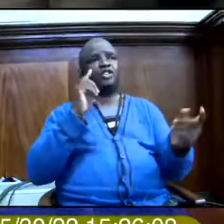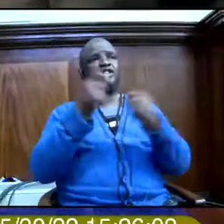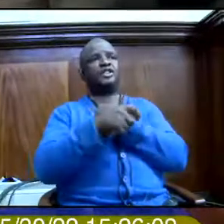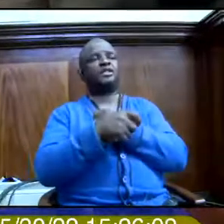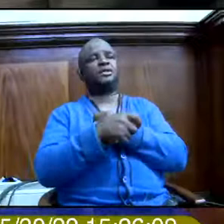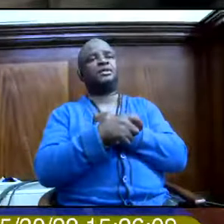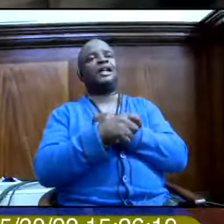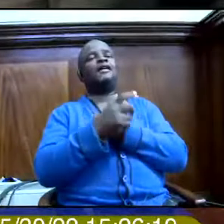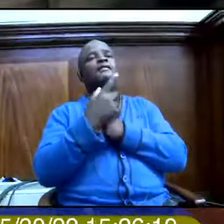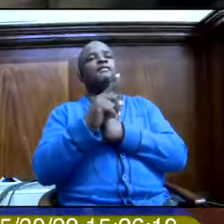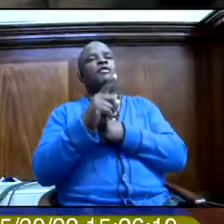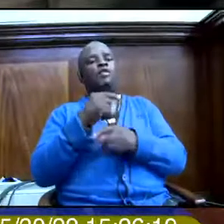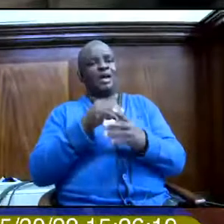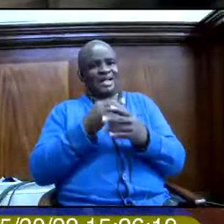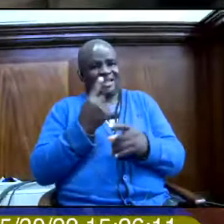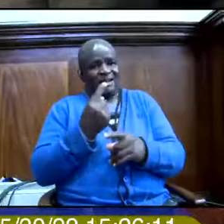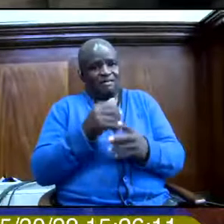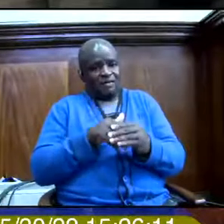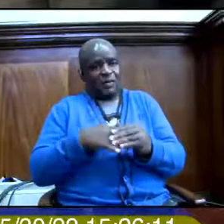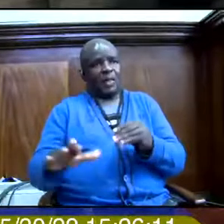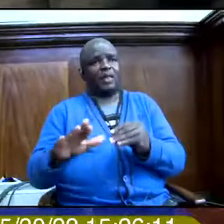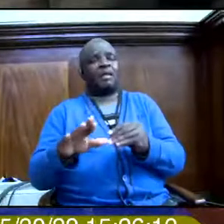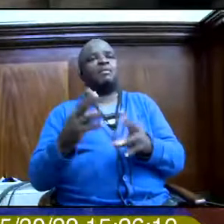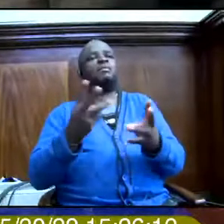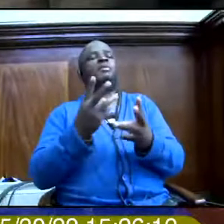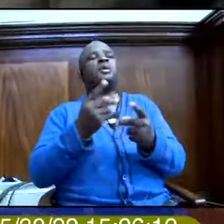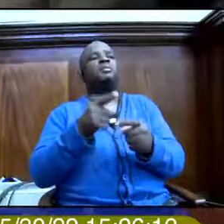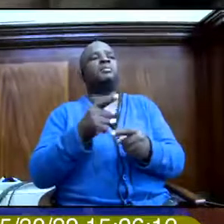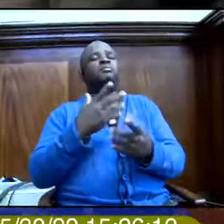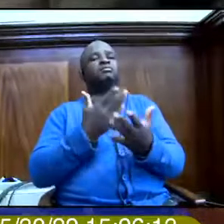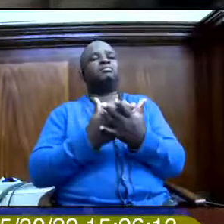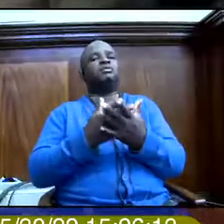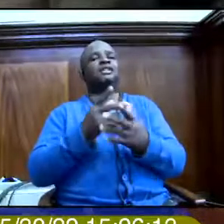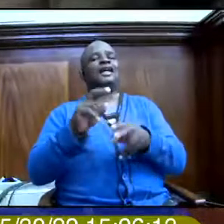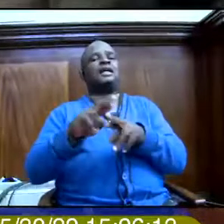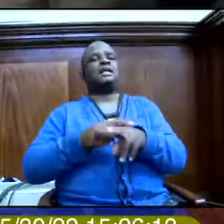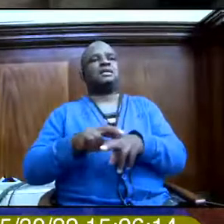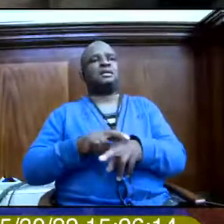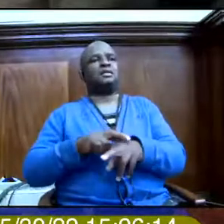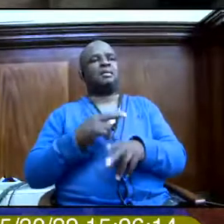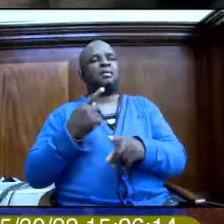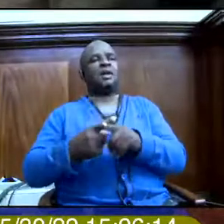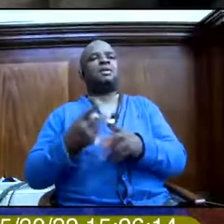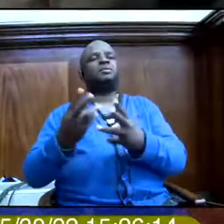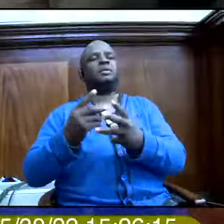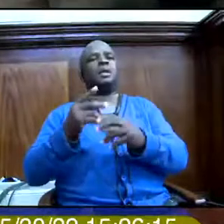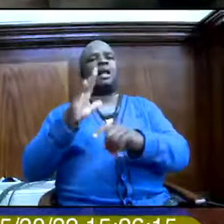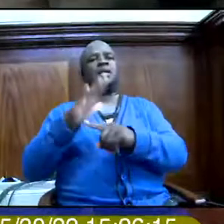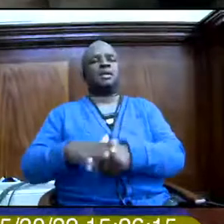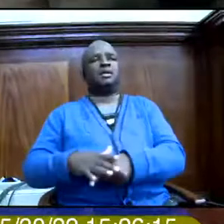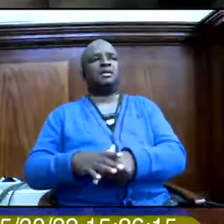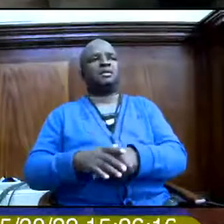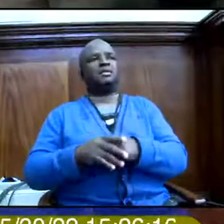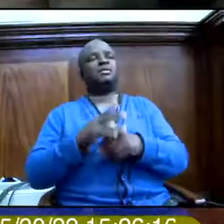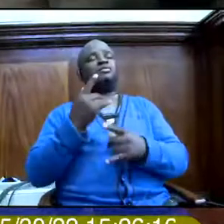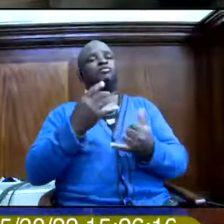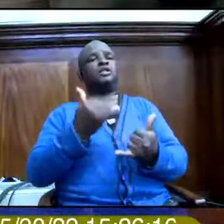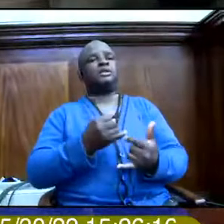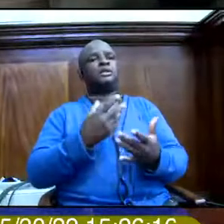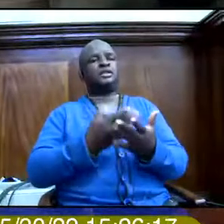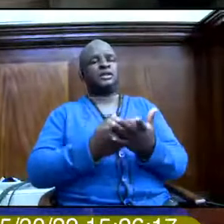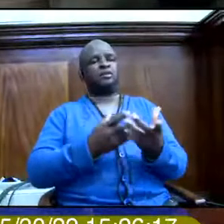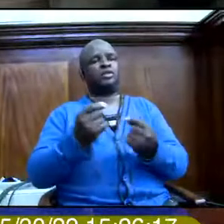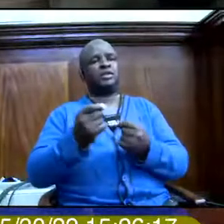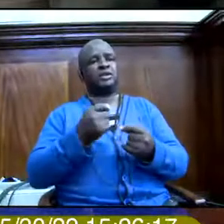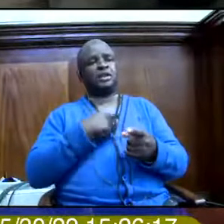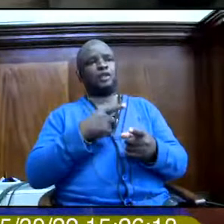to read itself of the vestiges of racism and colonialism that continue to shape the